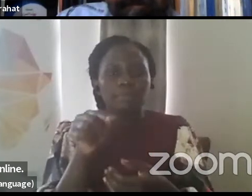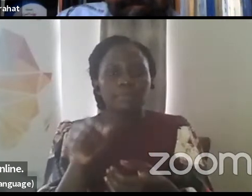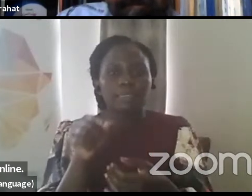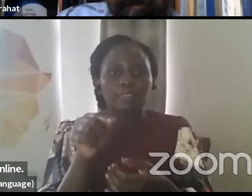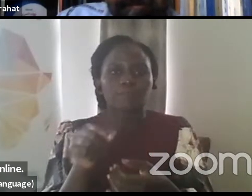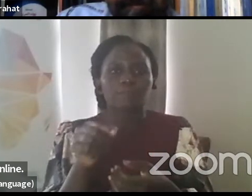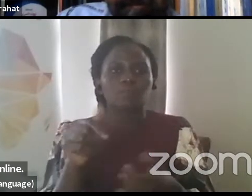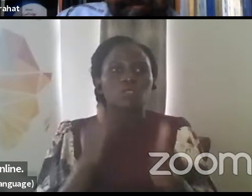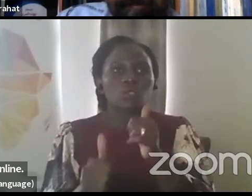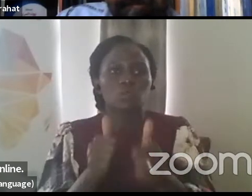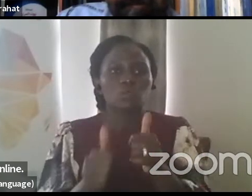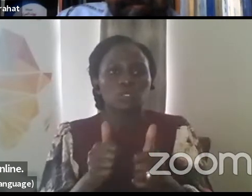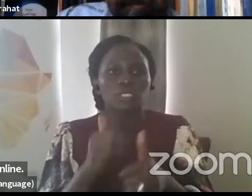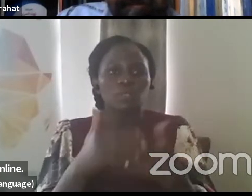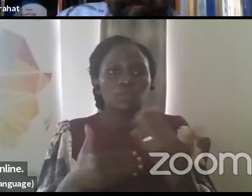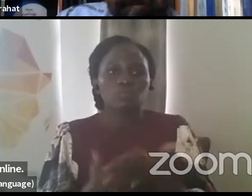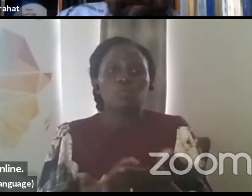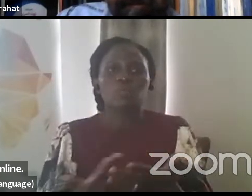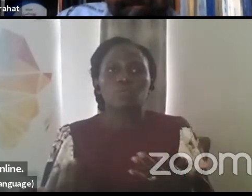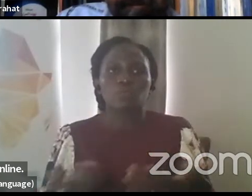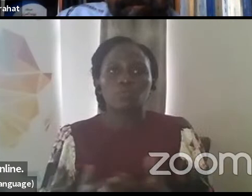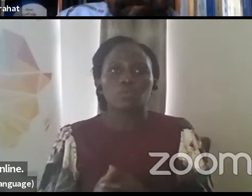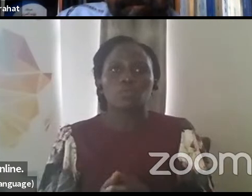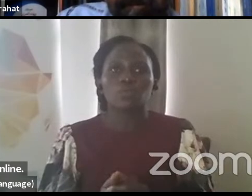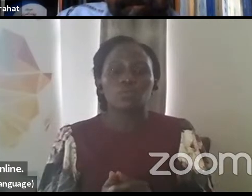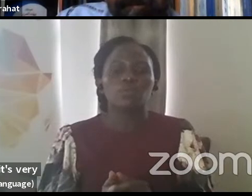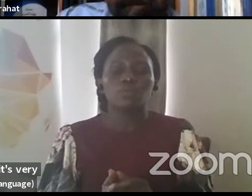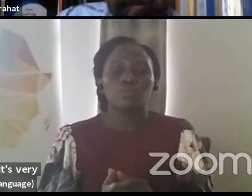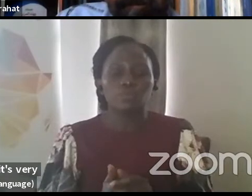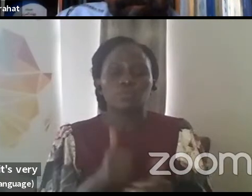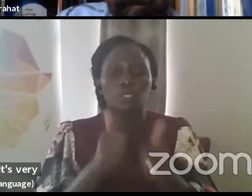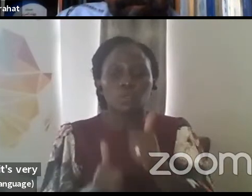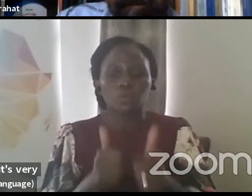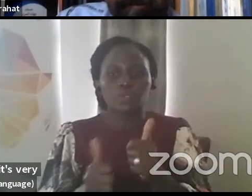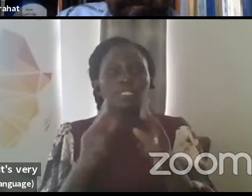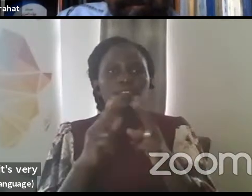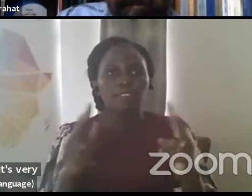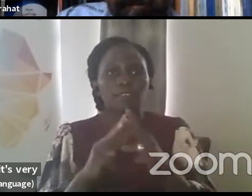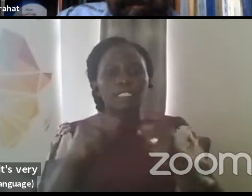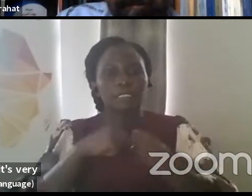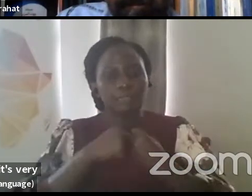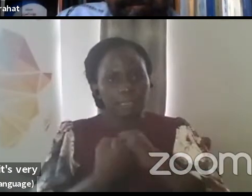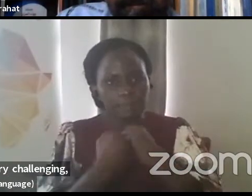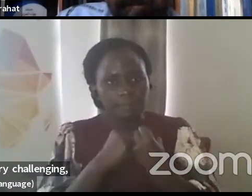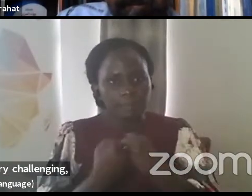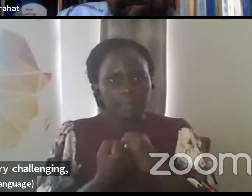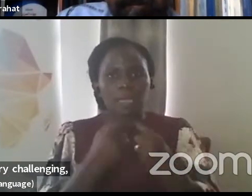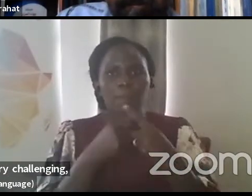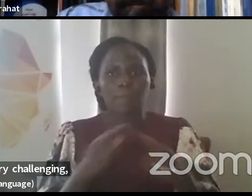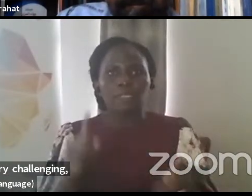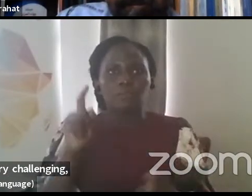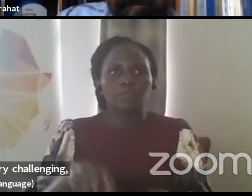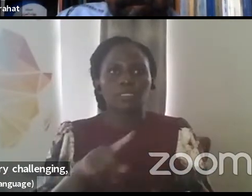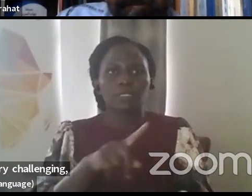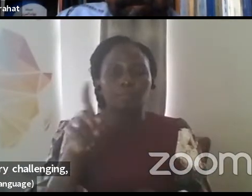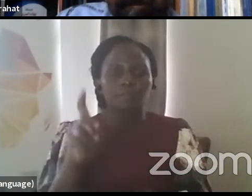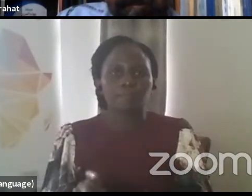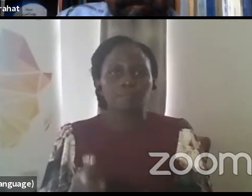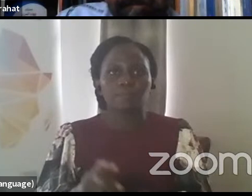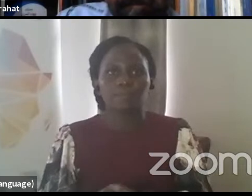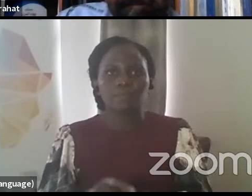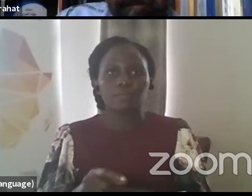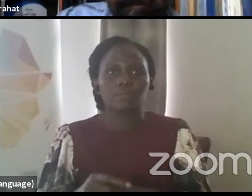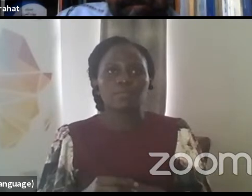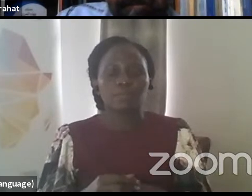another point is that it's very challenging that we end up seeing sort of